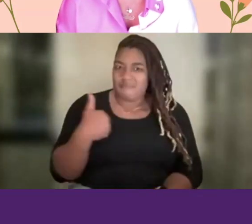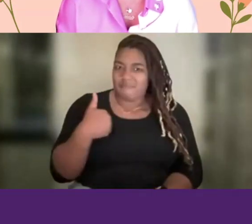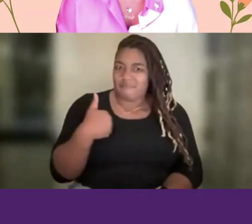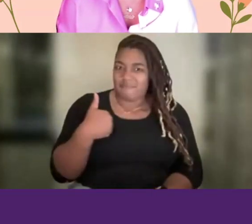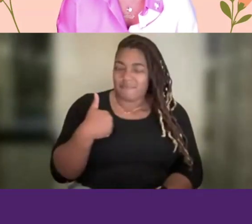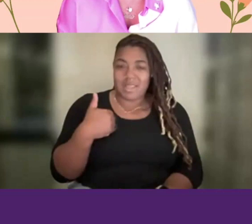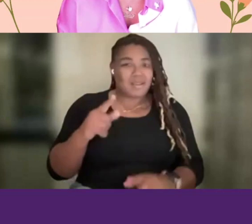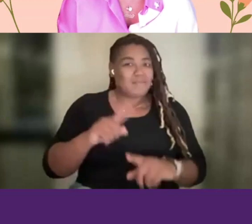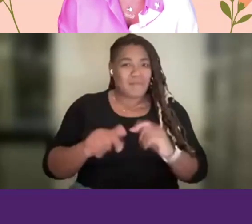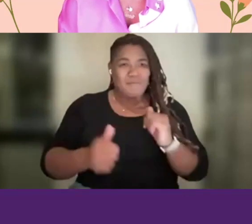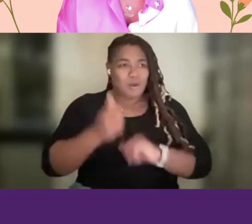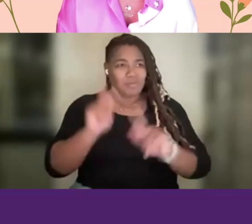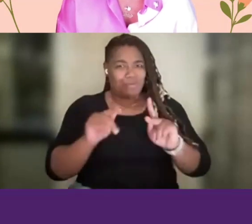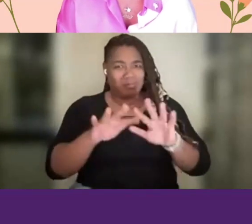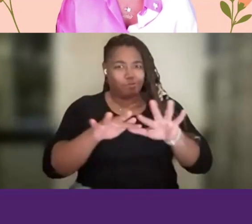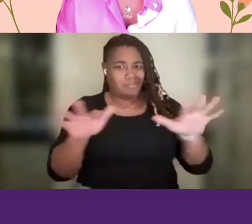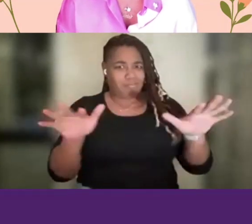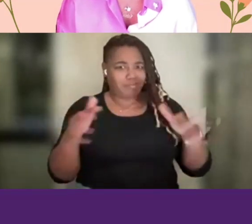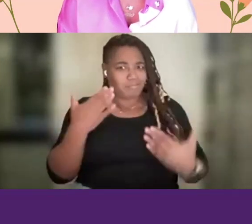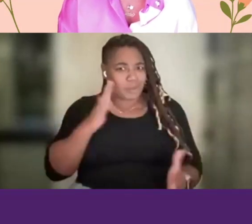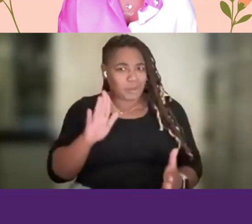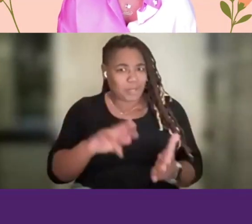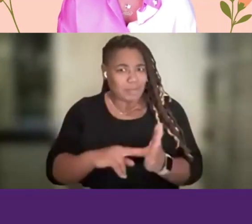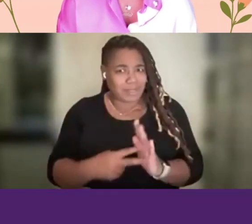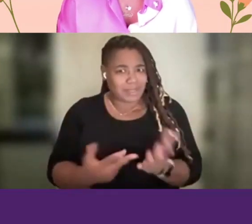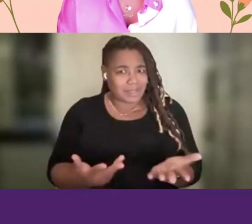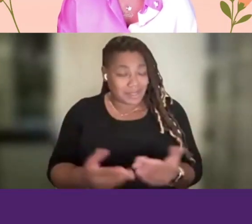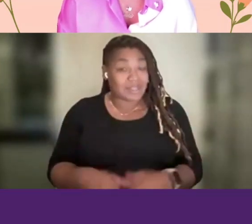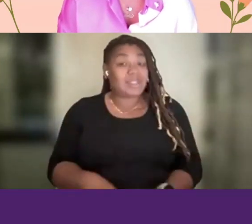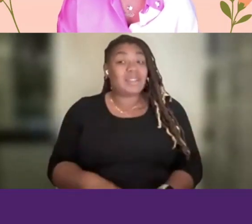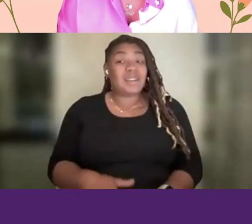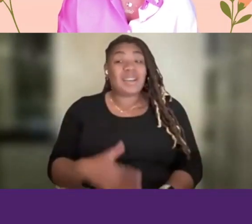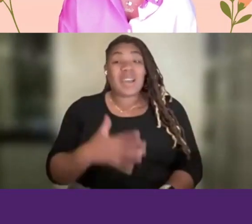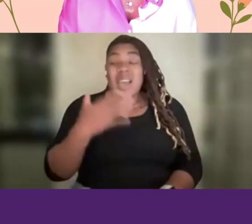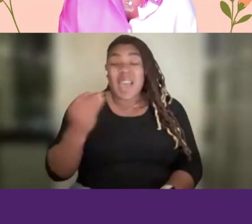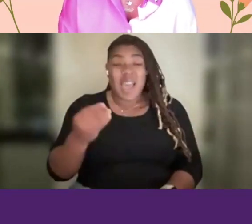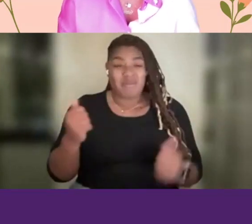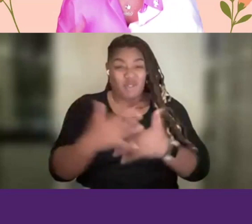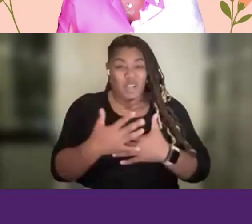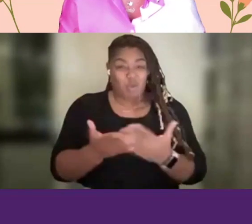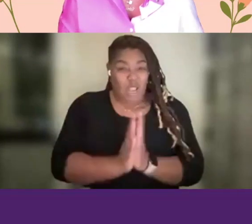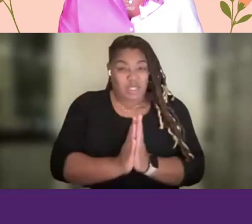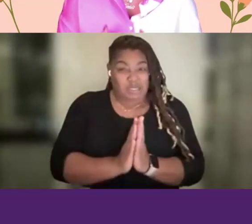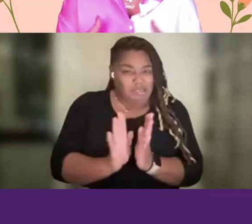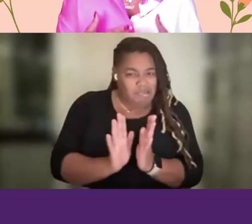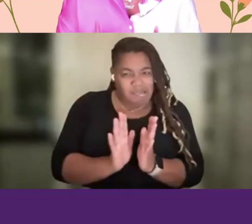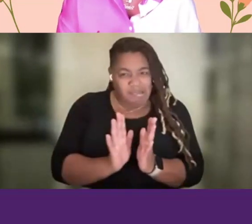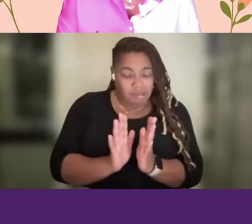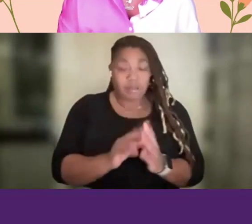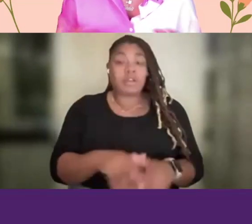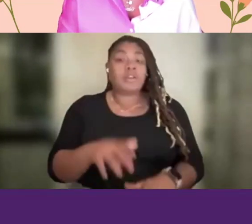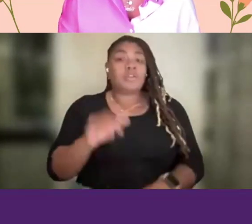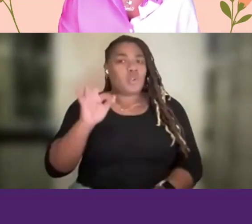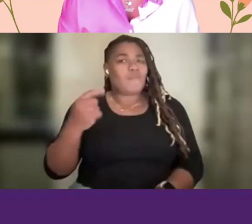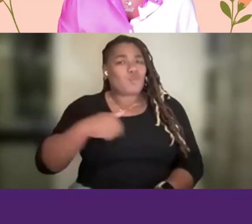know what dense breasts are. And in most cases, they don't even want to ask. So if we can create